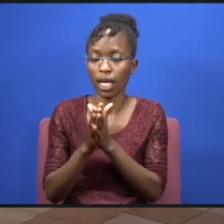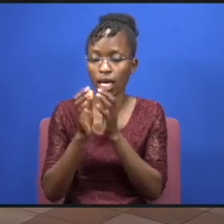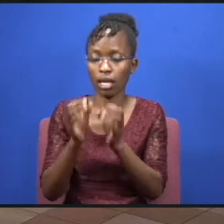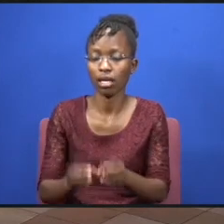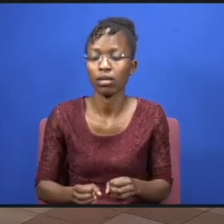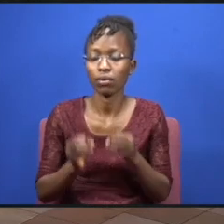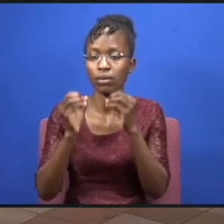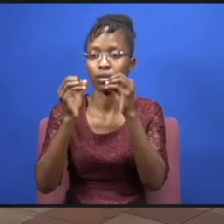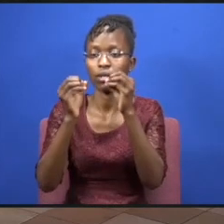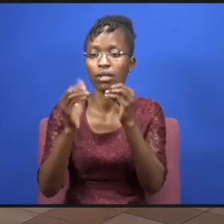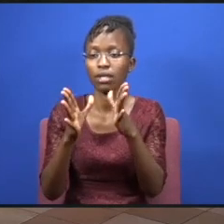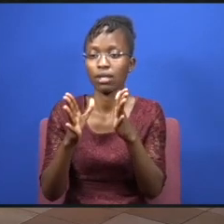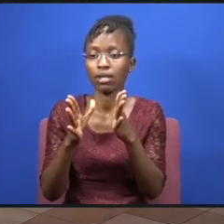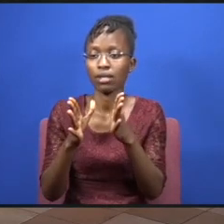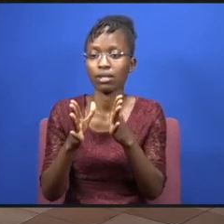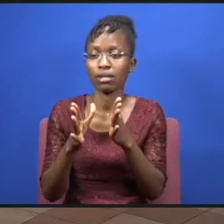Amen.